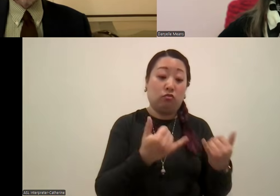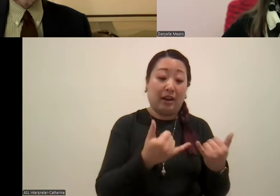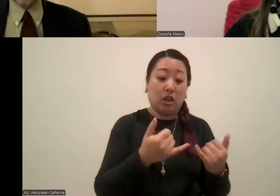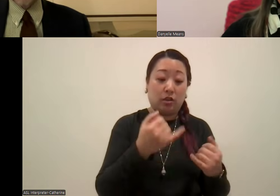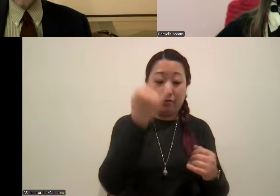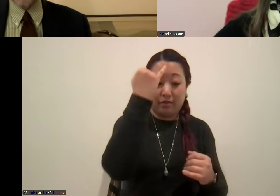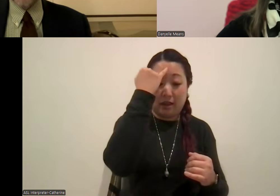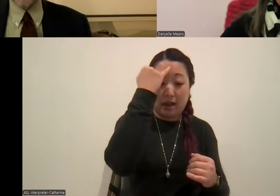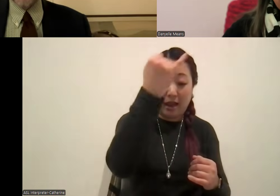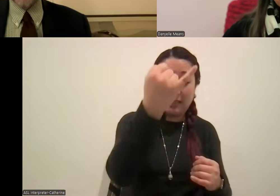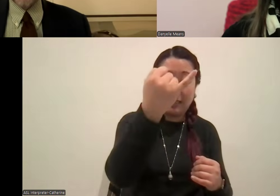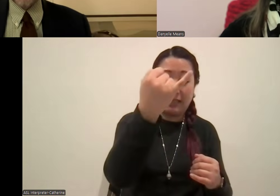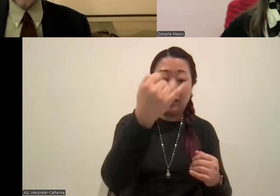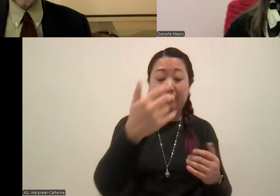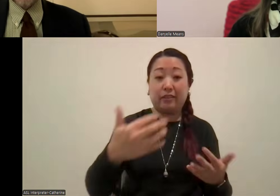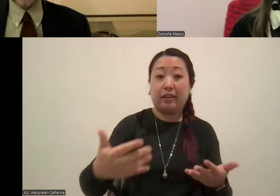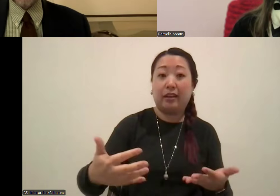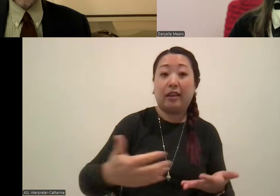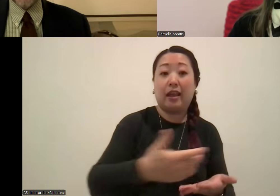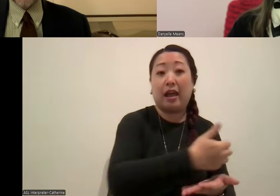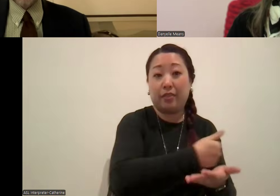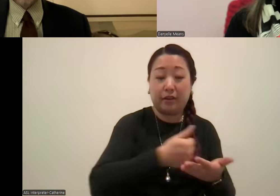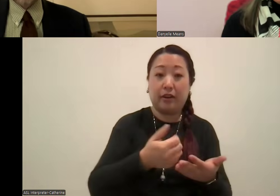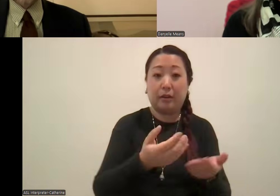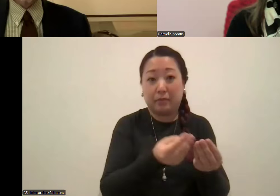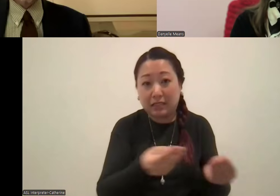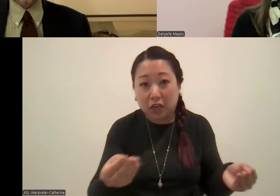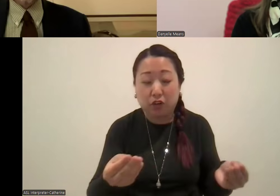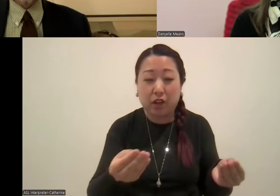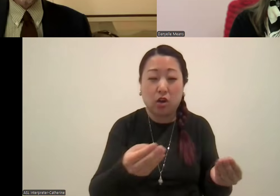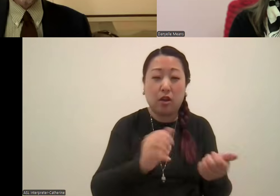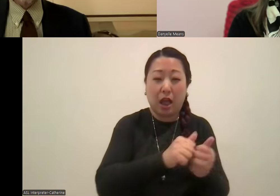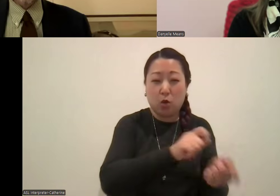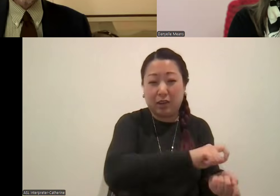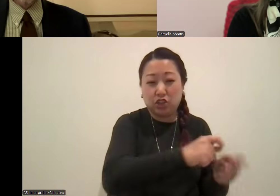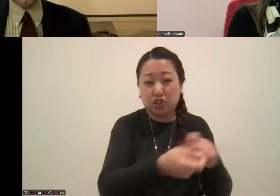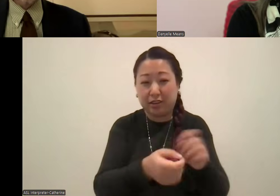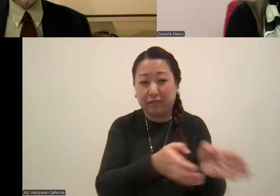of gathering all of this material, and how do we